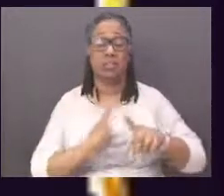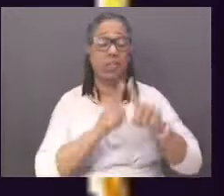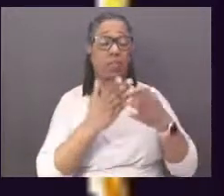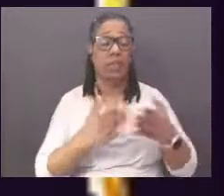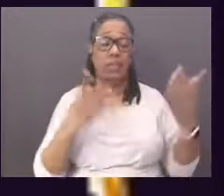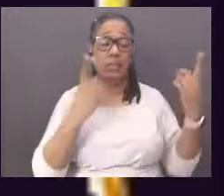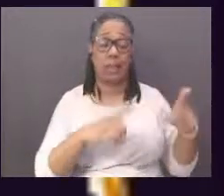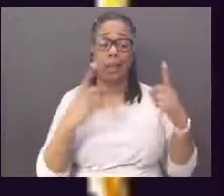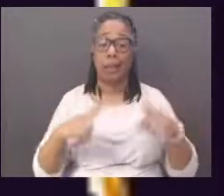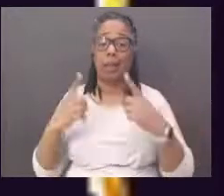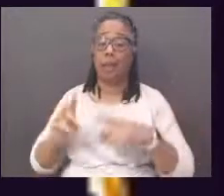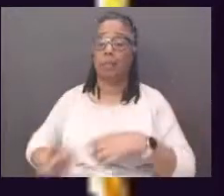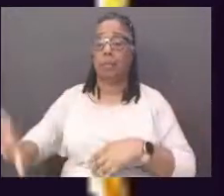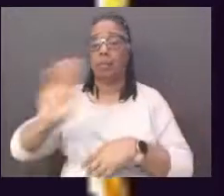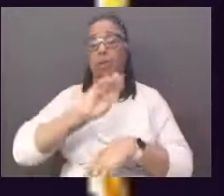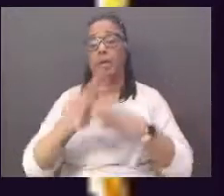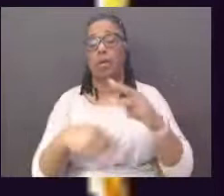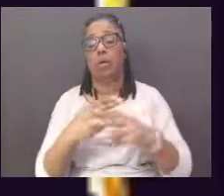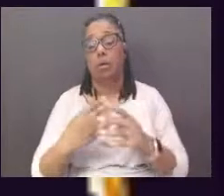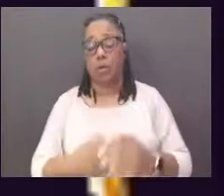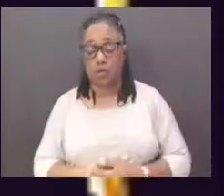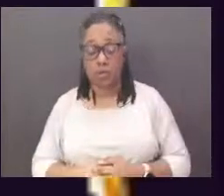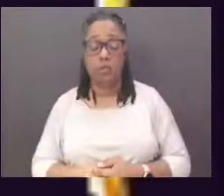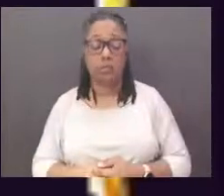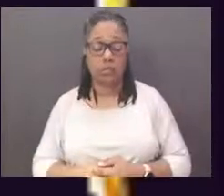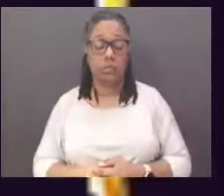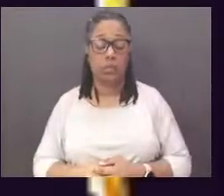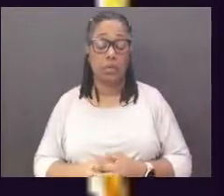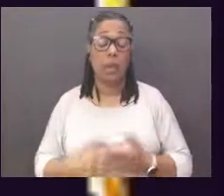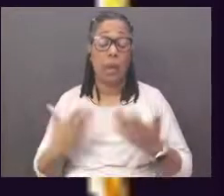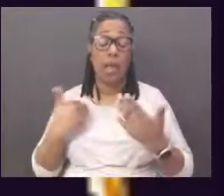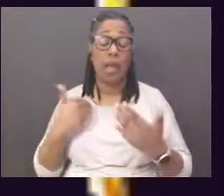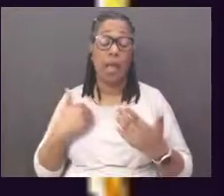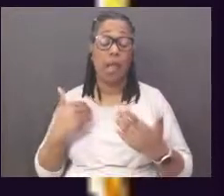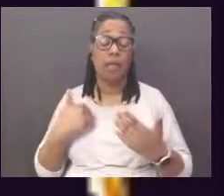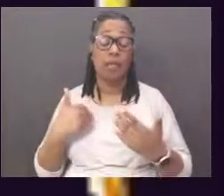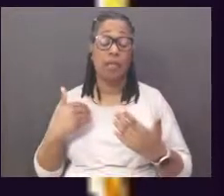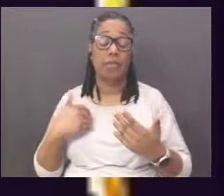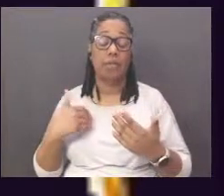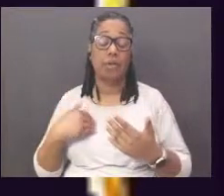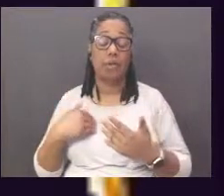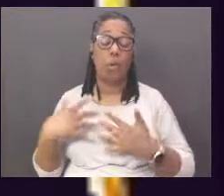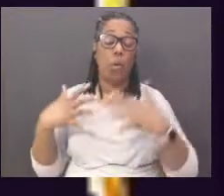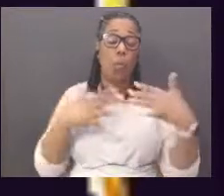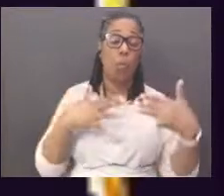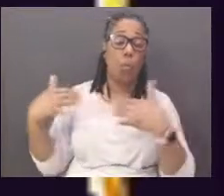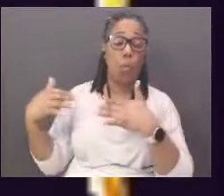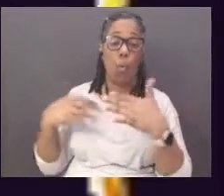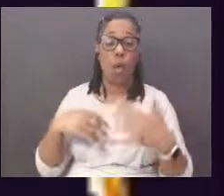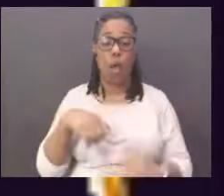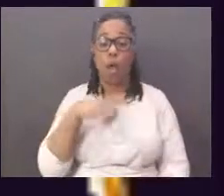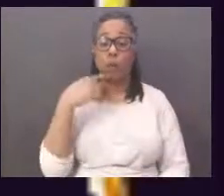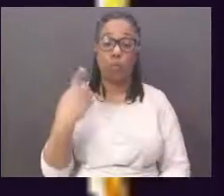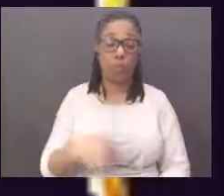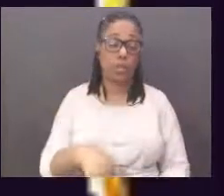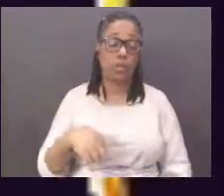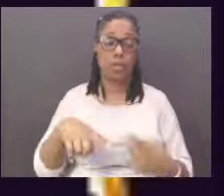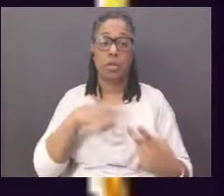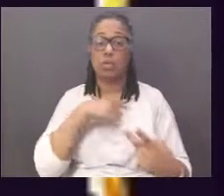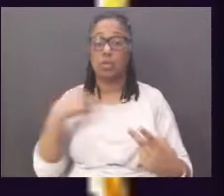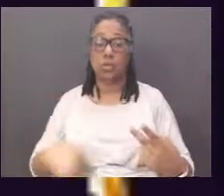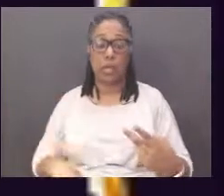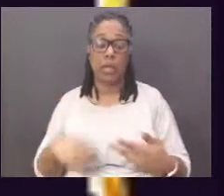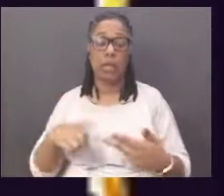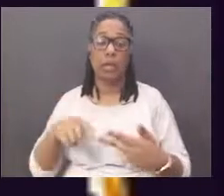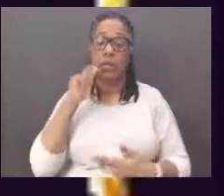only is there a war between Russia and China and Ukraine that is brewing right now, but